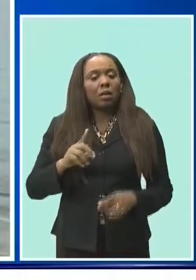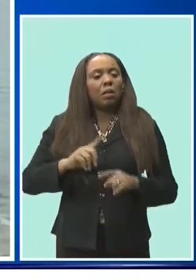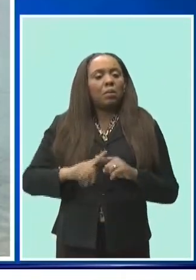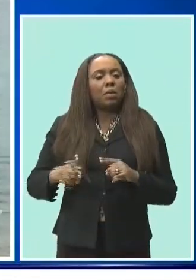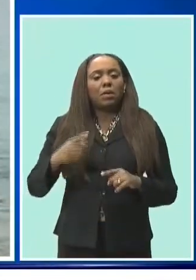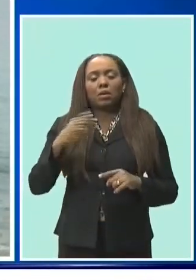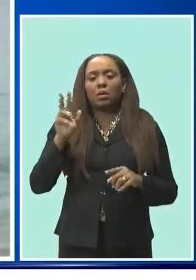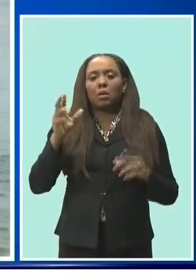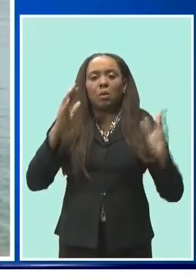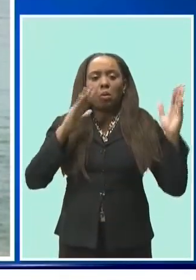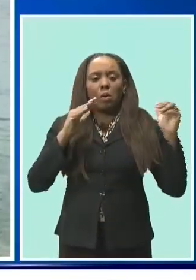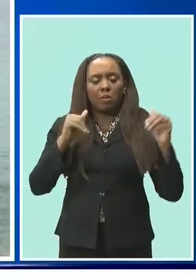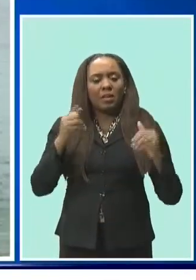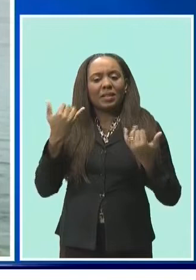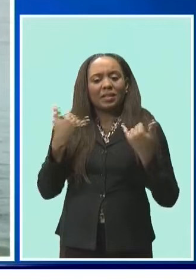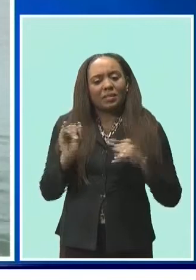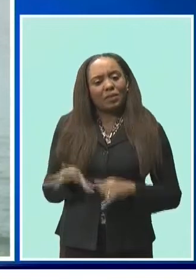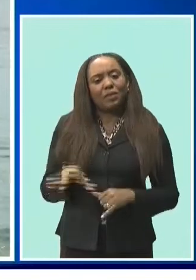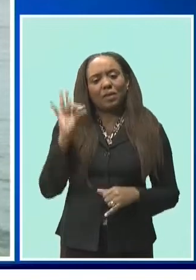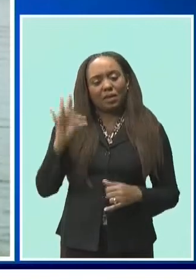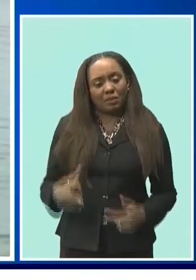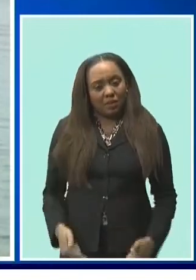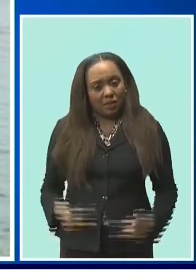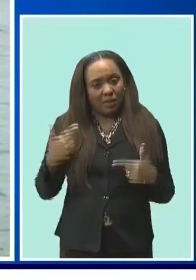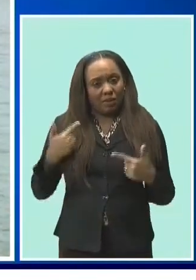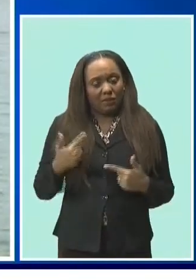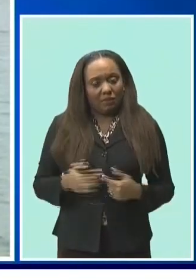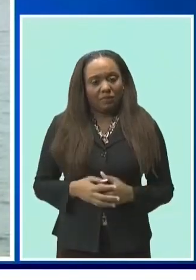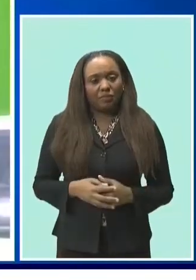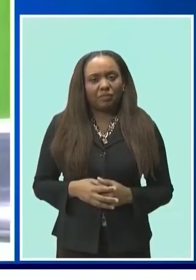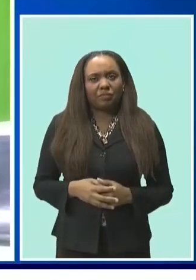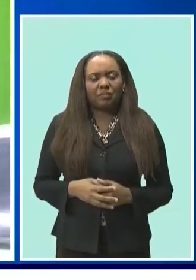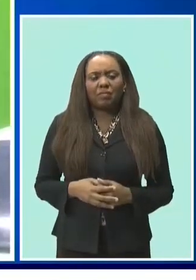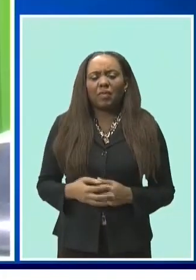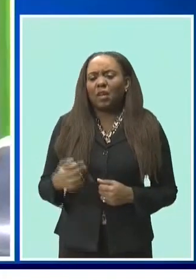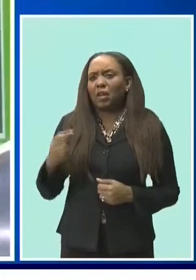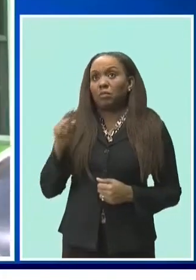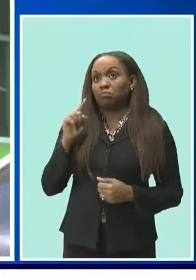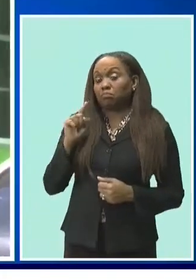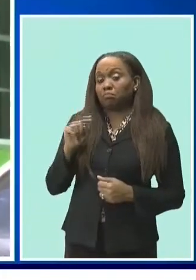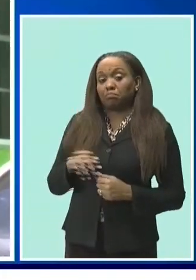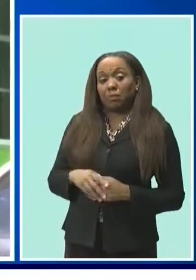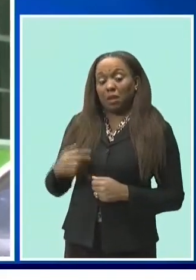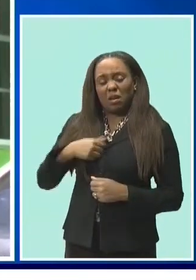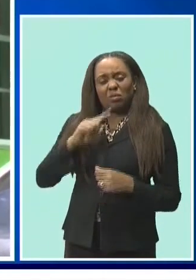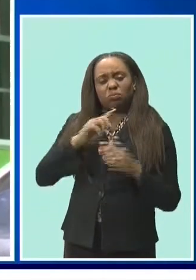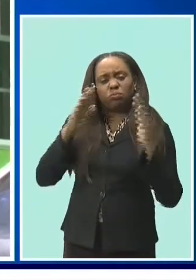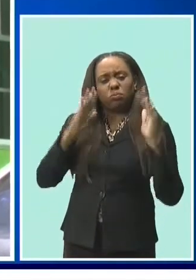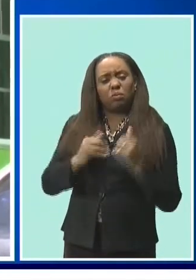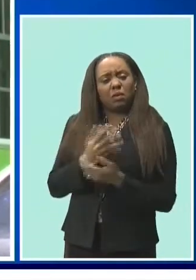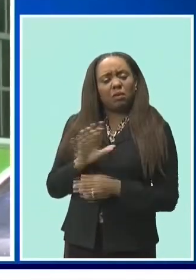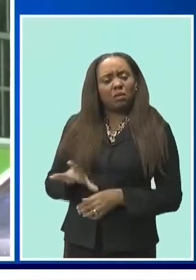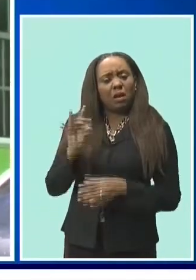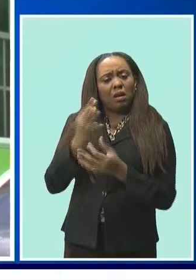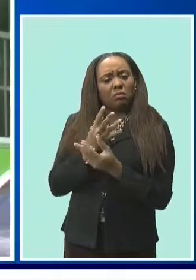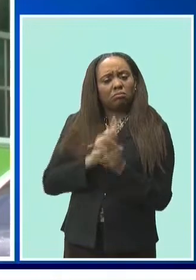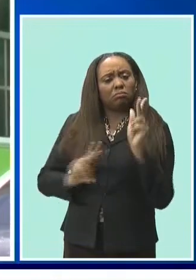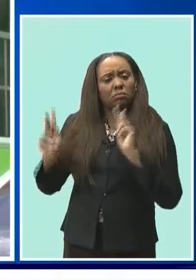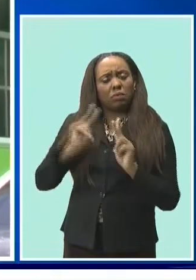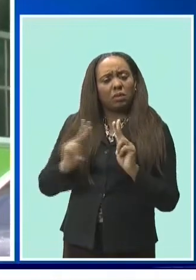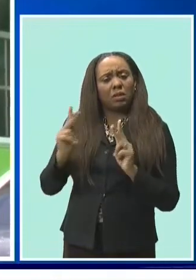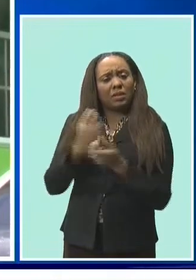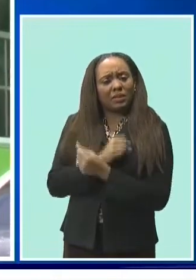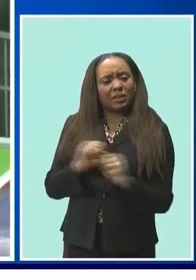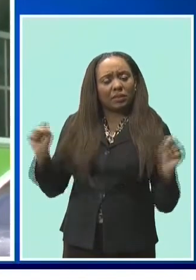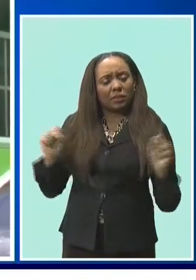the couple could be found. I really hope that they can find the people and, you know, and they can come back safe. That's veteran jet ski and